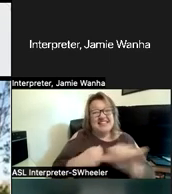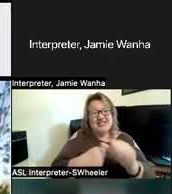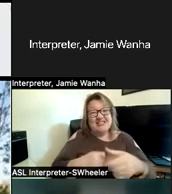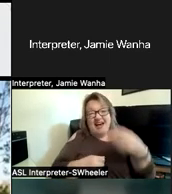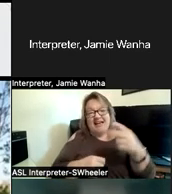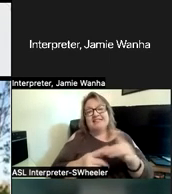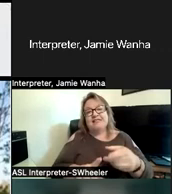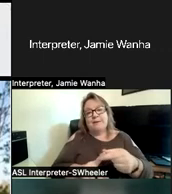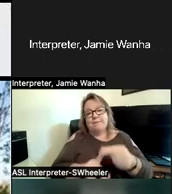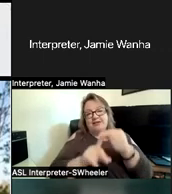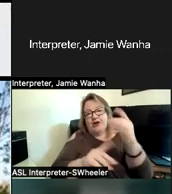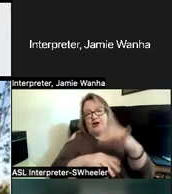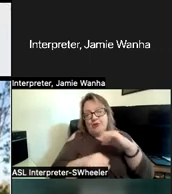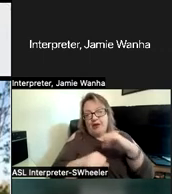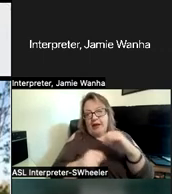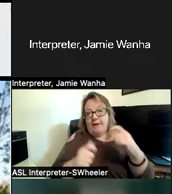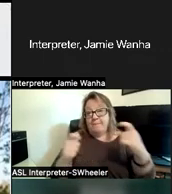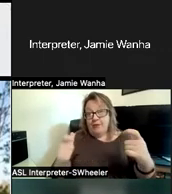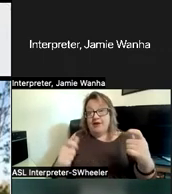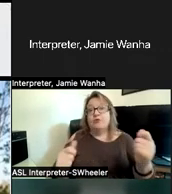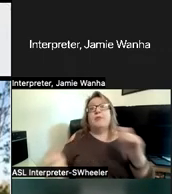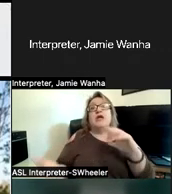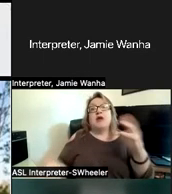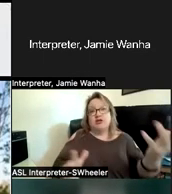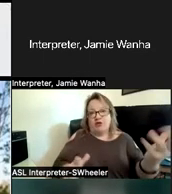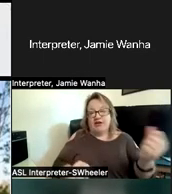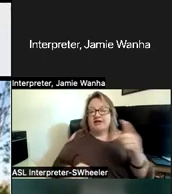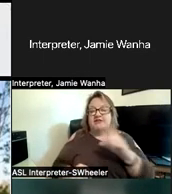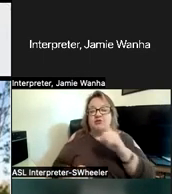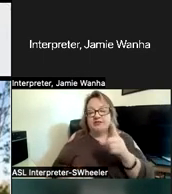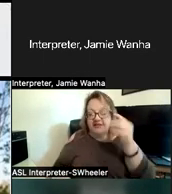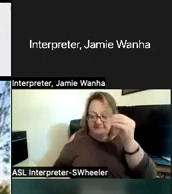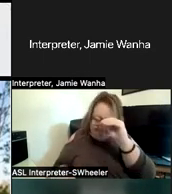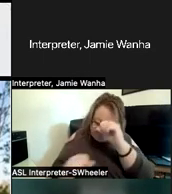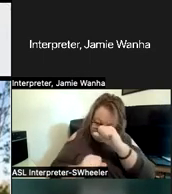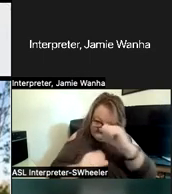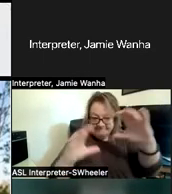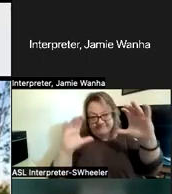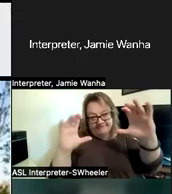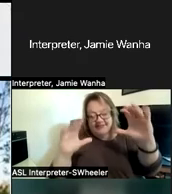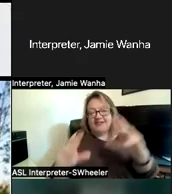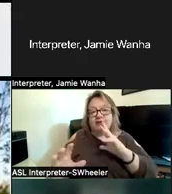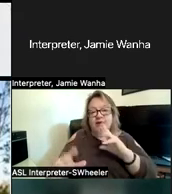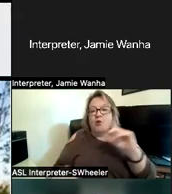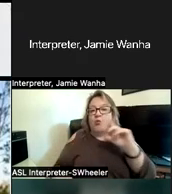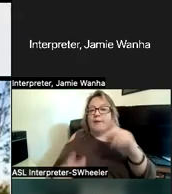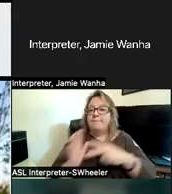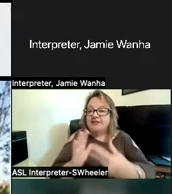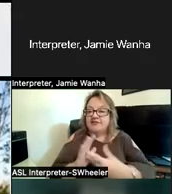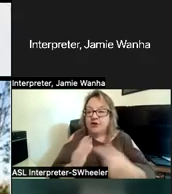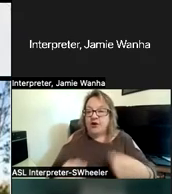earthquakes, a big earthquake be catastrophic. So just to give you that picture already, let's talk about what that means for us.